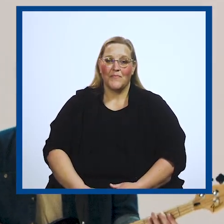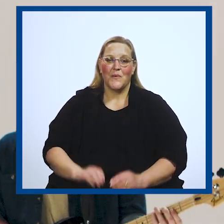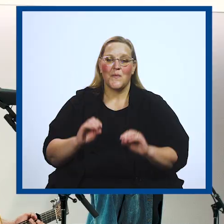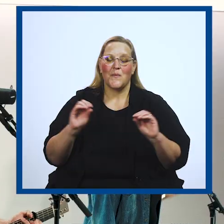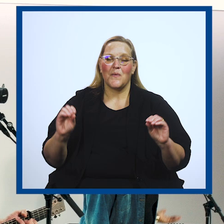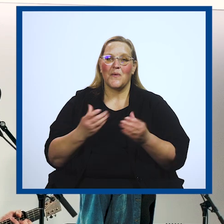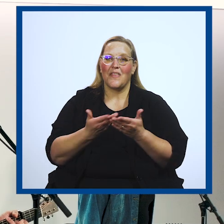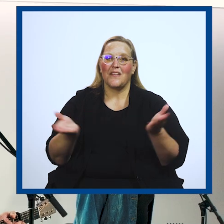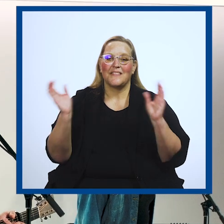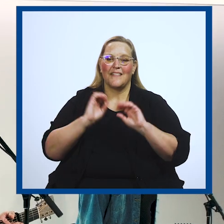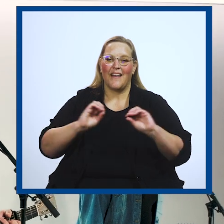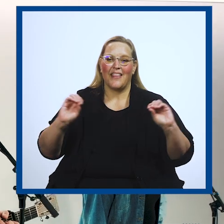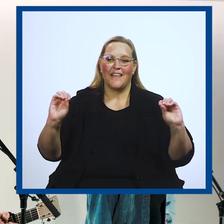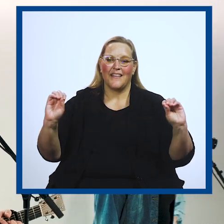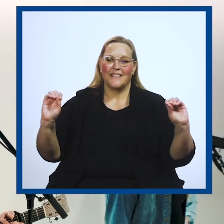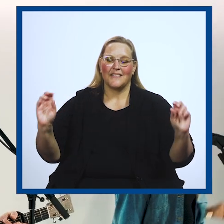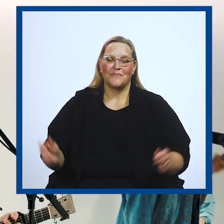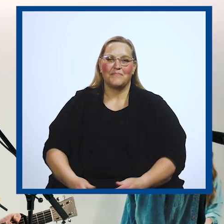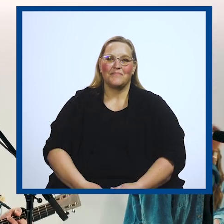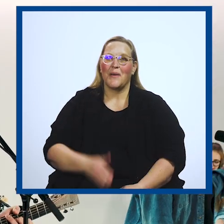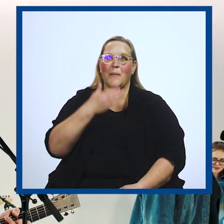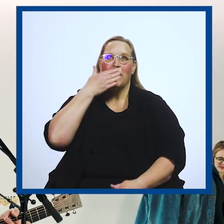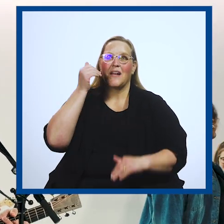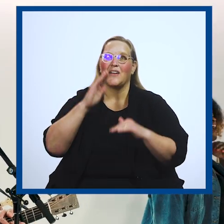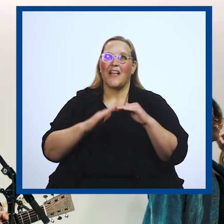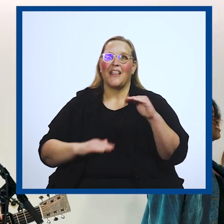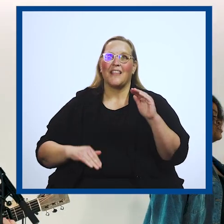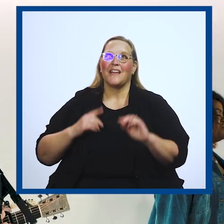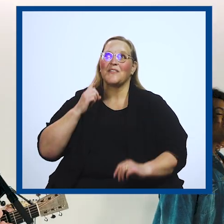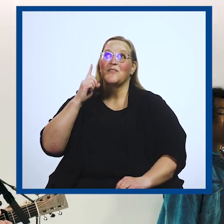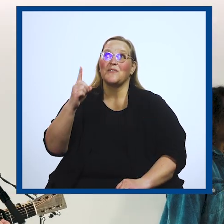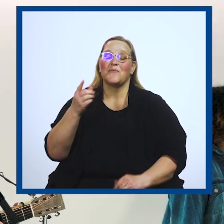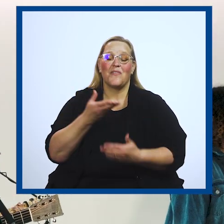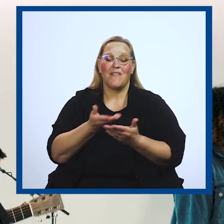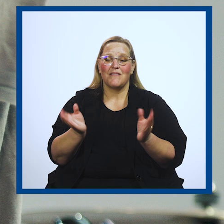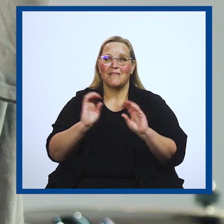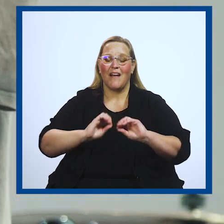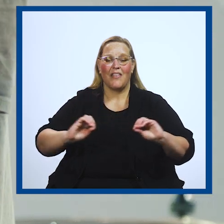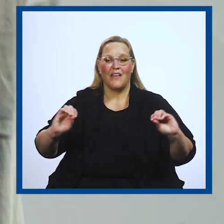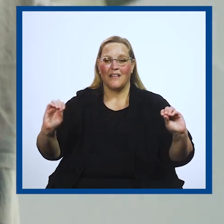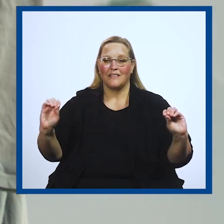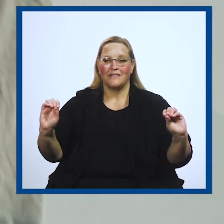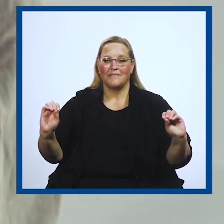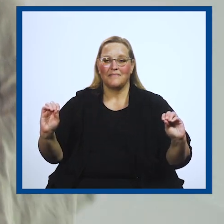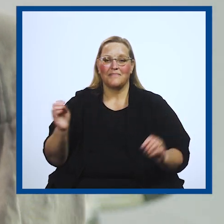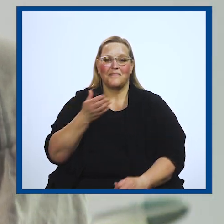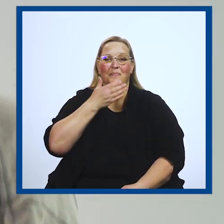Oh, there's nothing better than you. Oh, there's